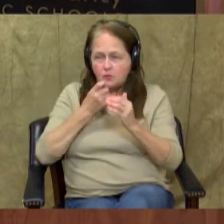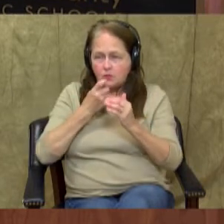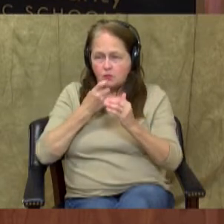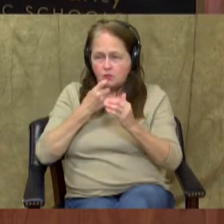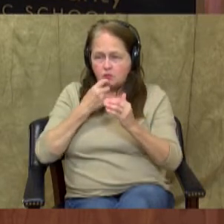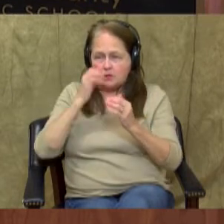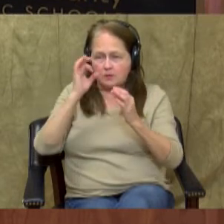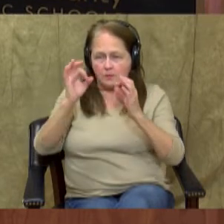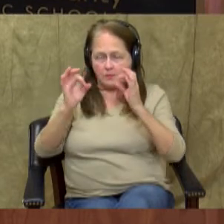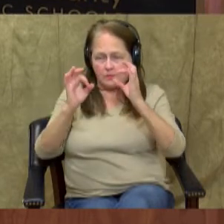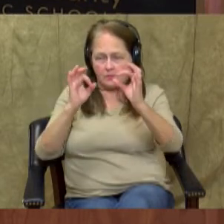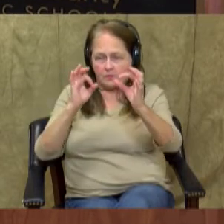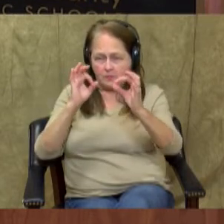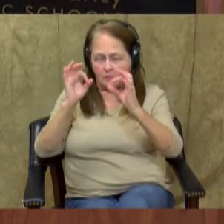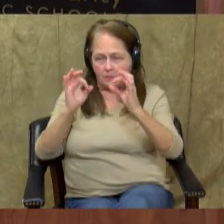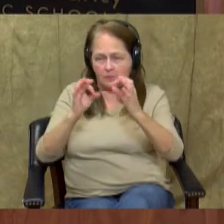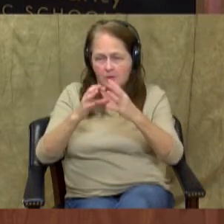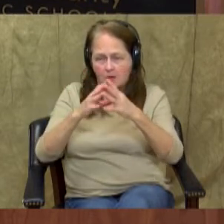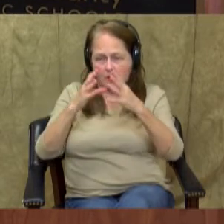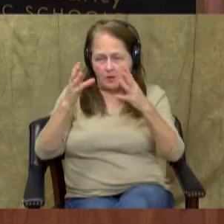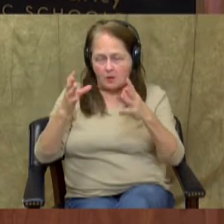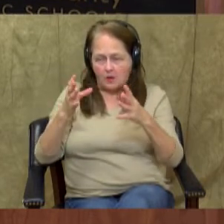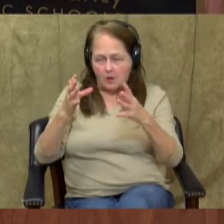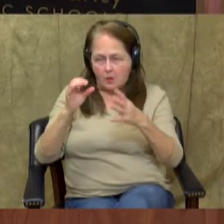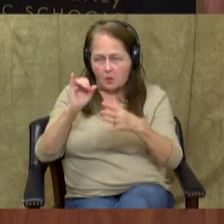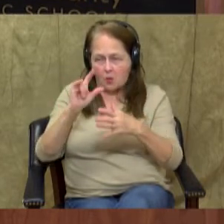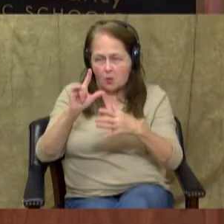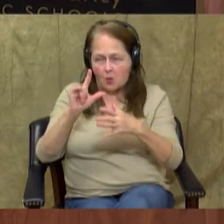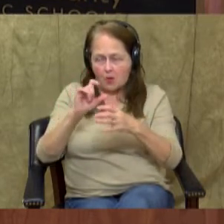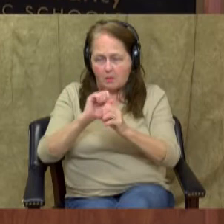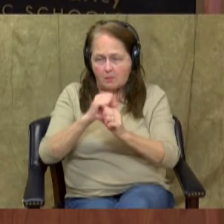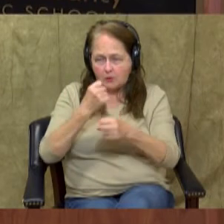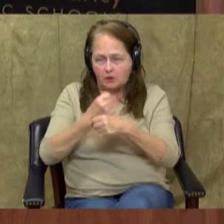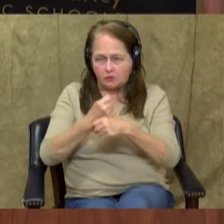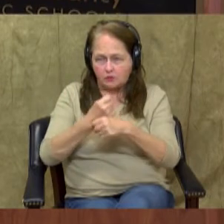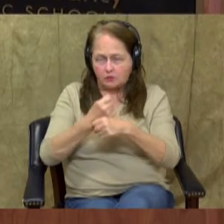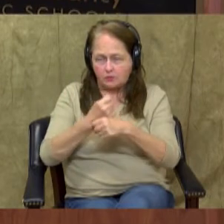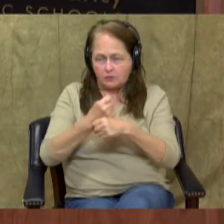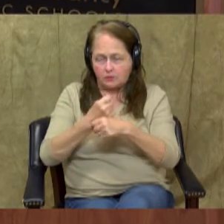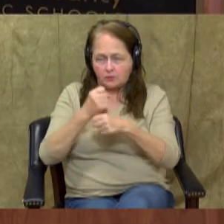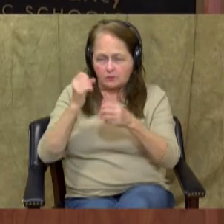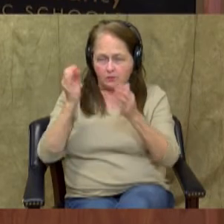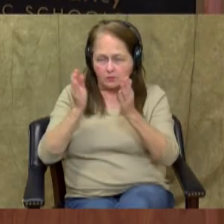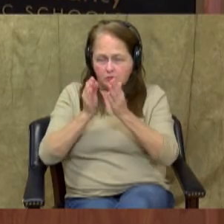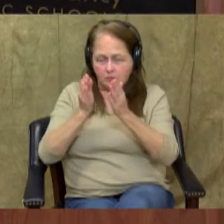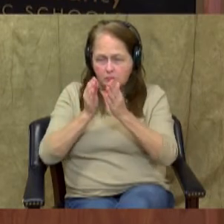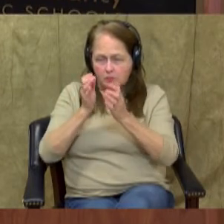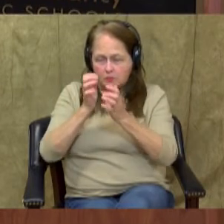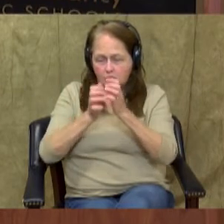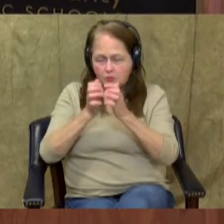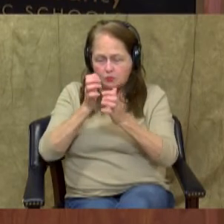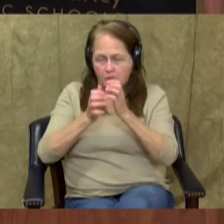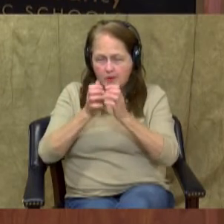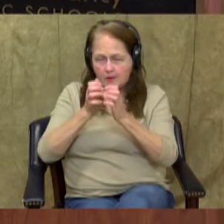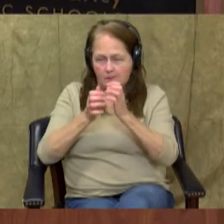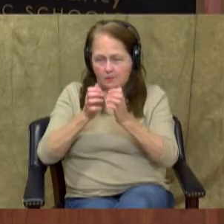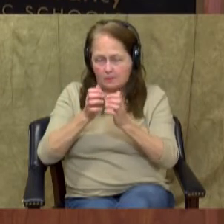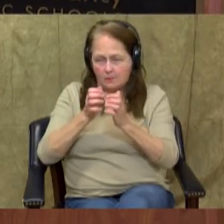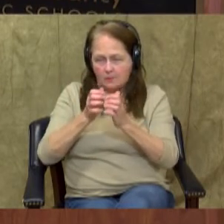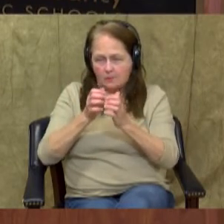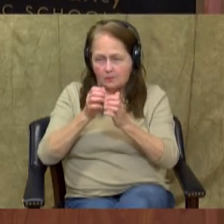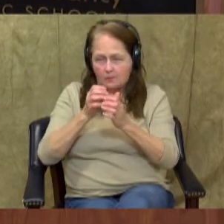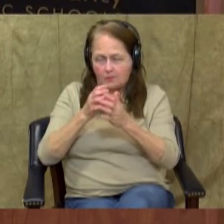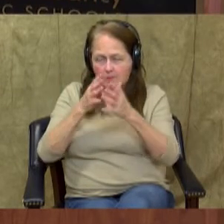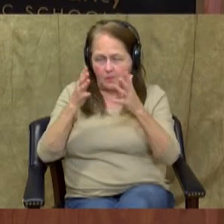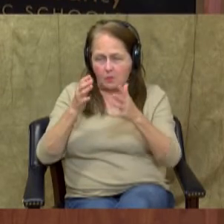on the screen show you the amount of oil production that is done, and the small gray squares show you the amount